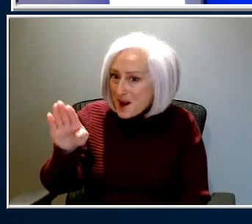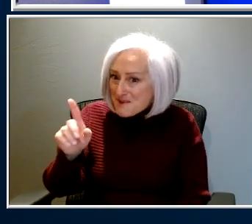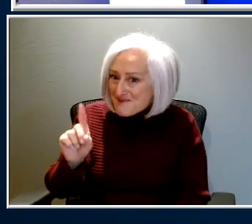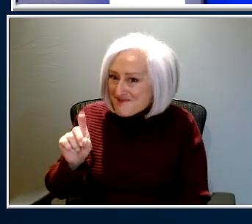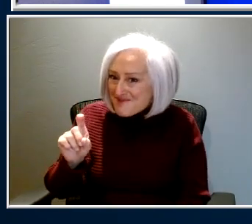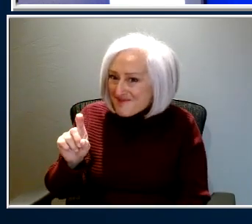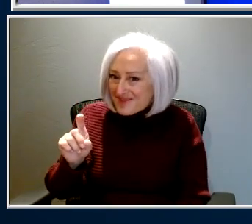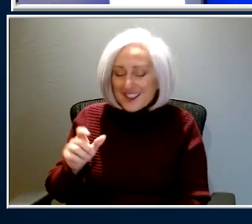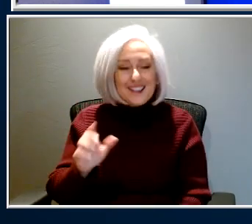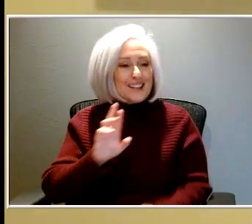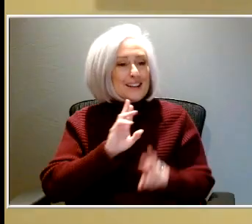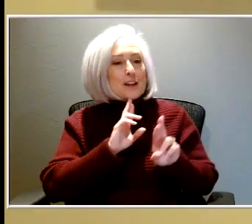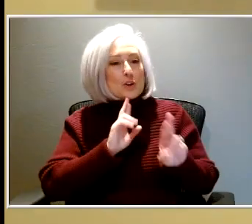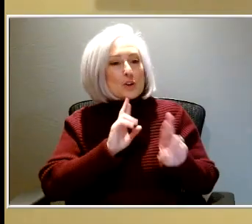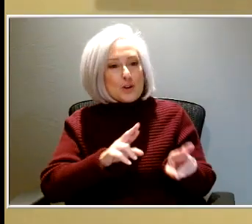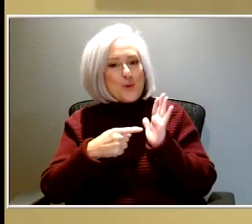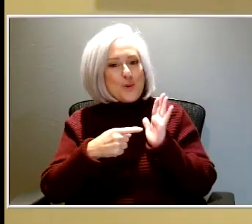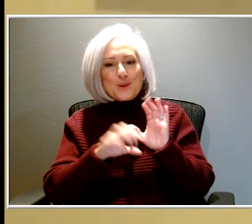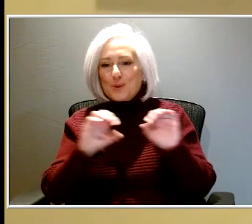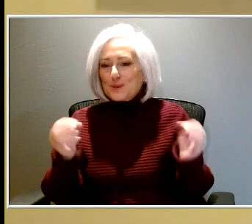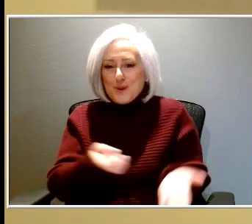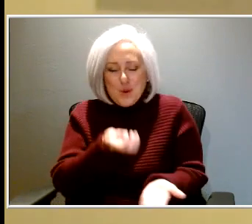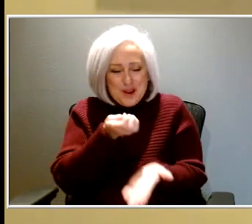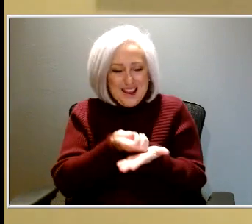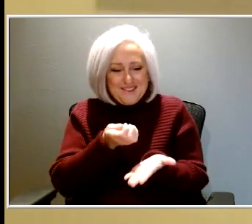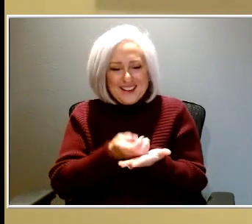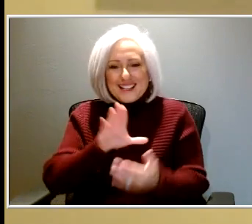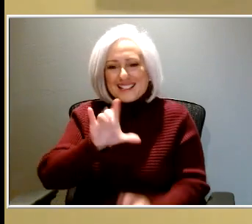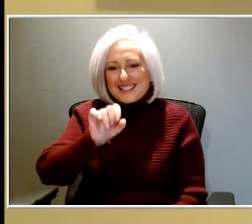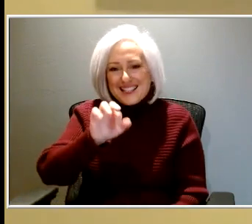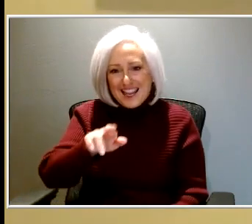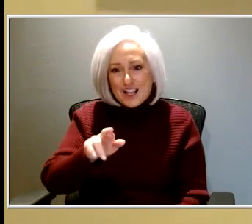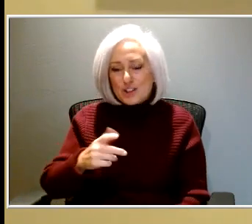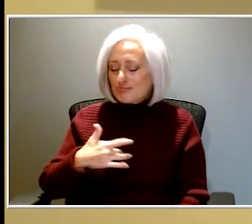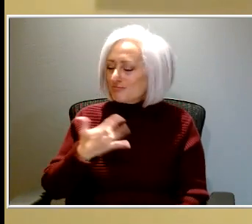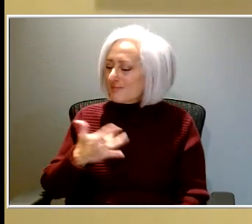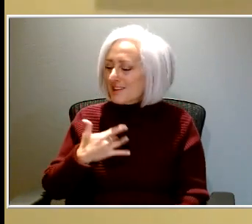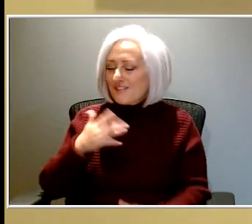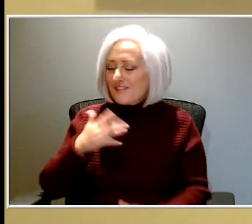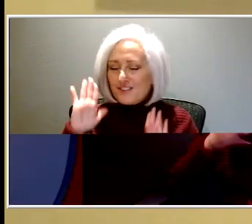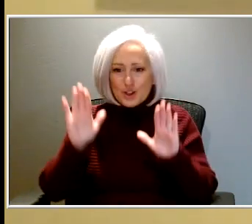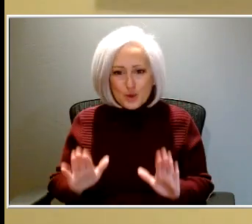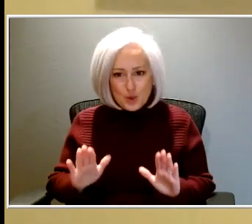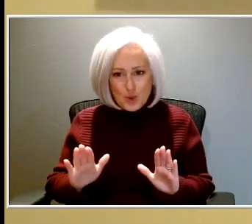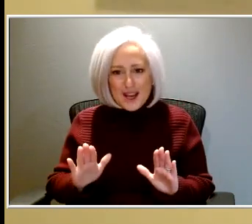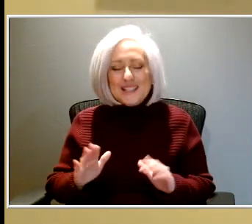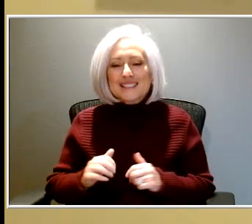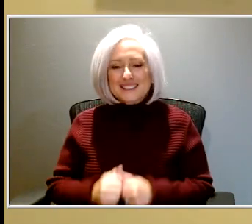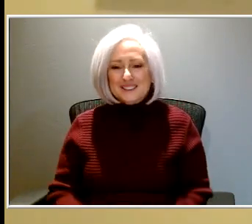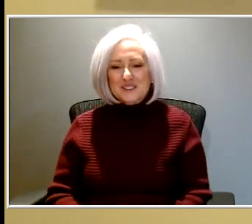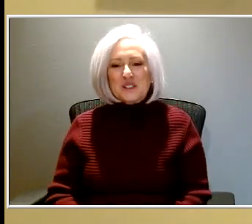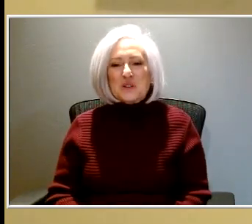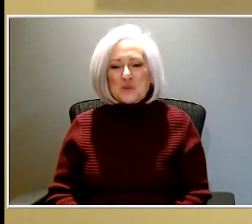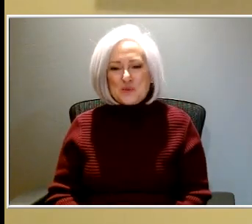All the reports suggest that I am. I feel great, and